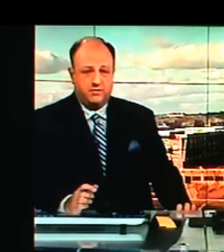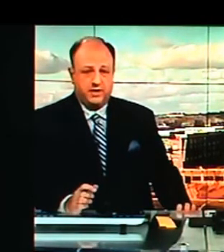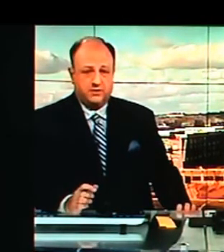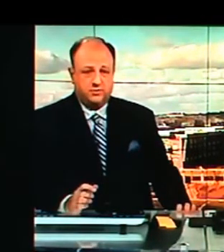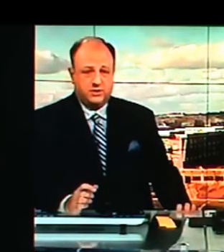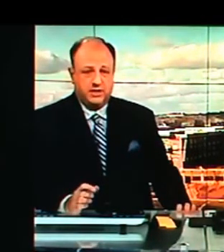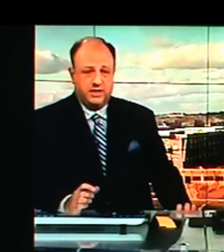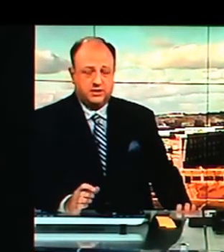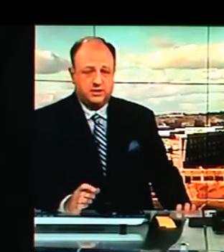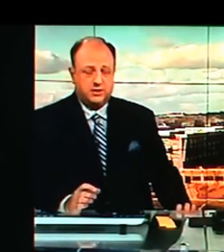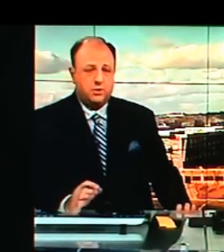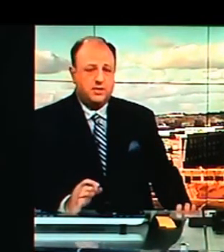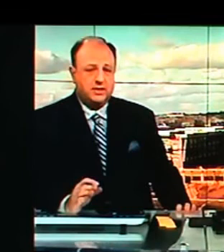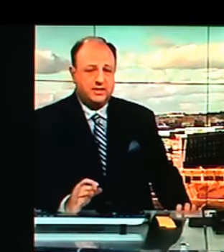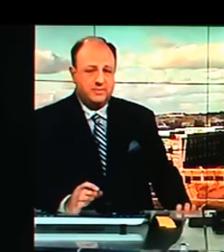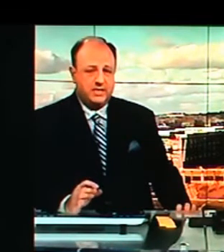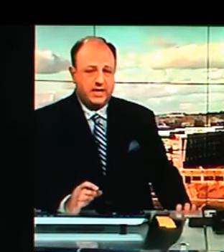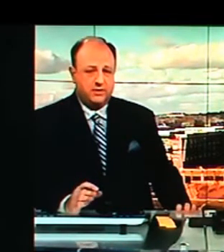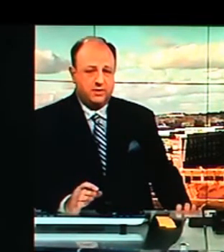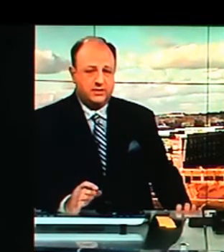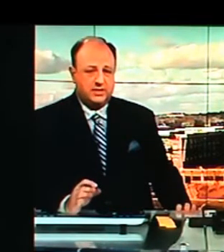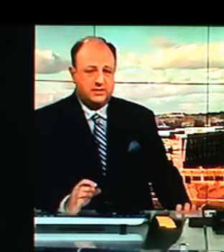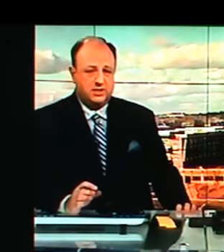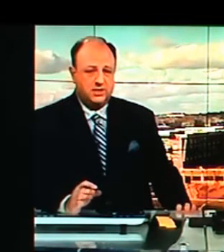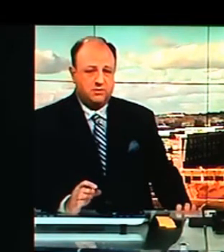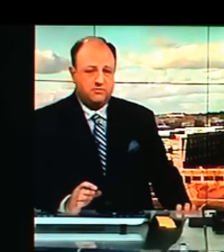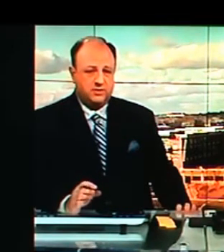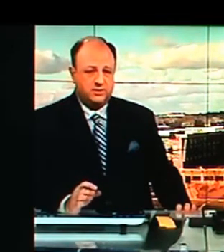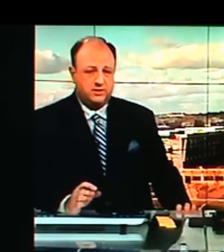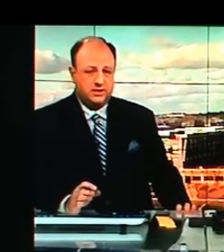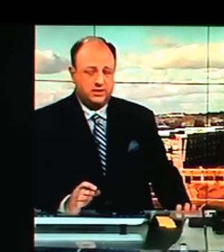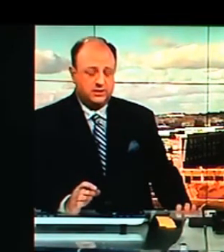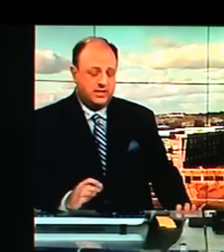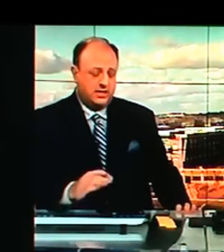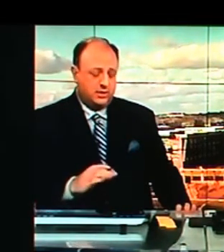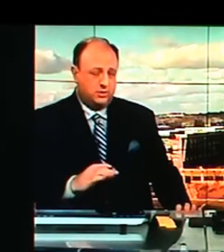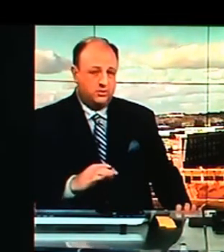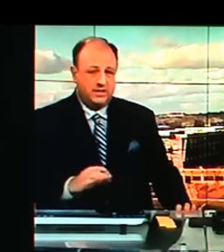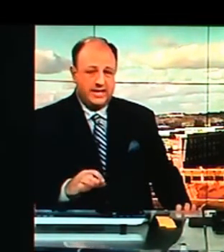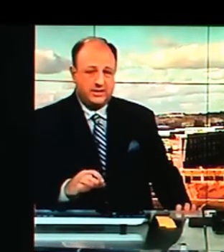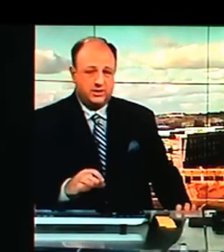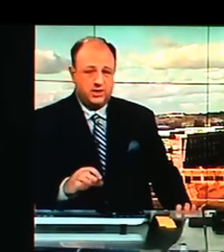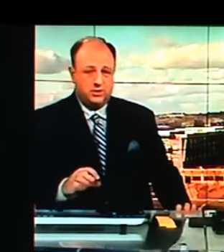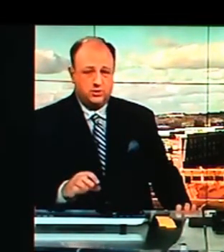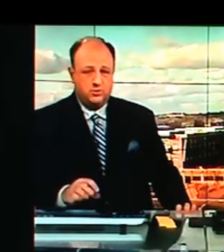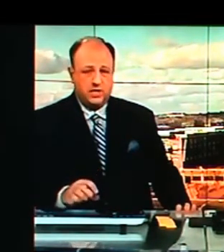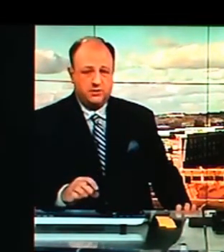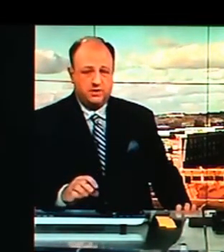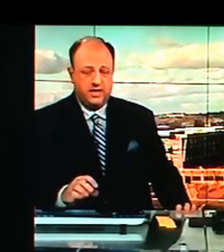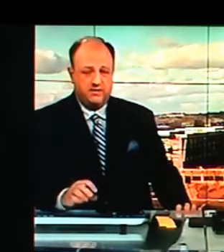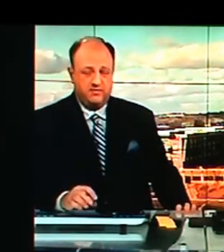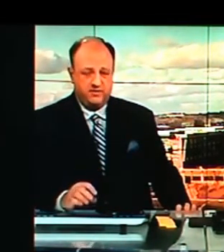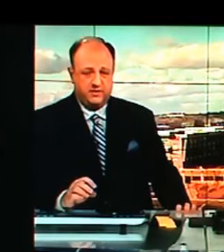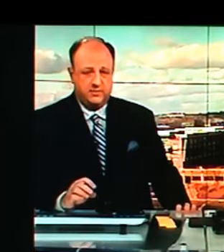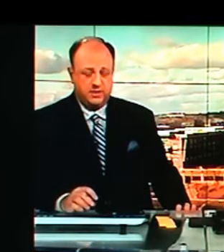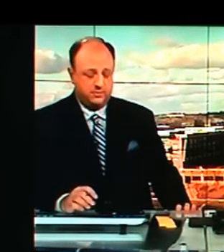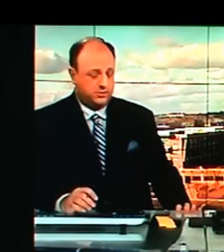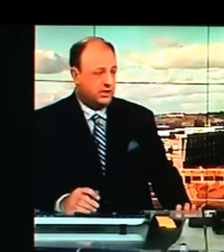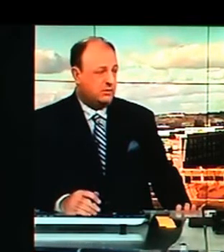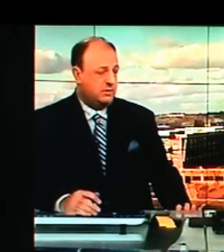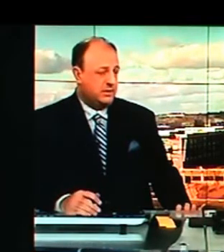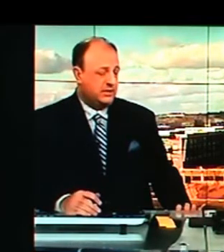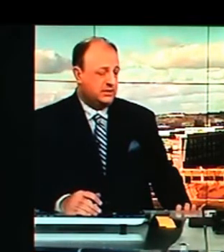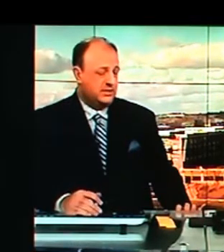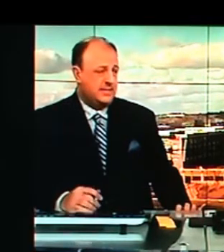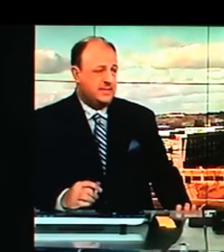part of that over the next 14 days, is they're going to limit gatherings at city-owned facilities to less than 250 people.